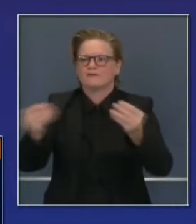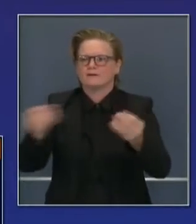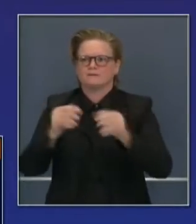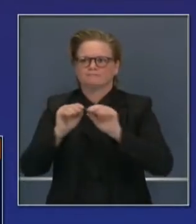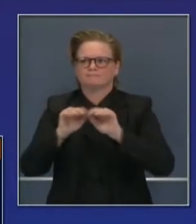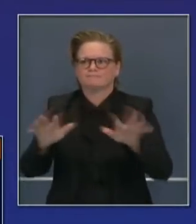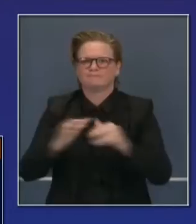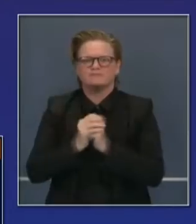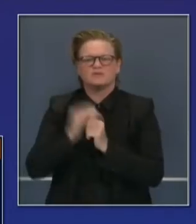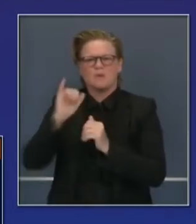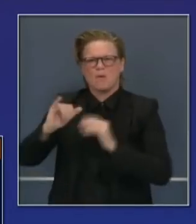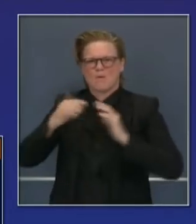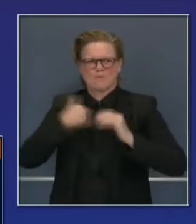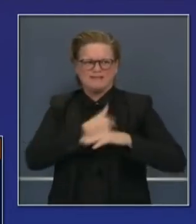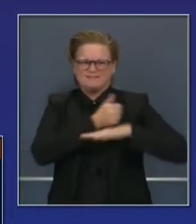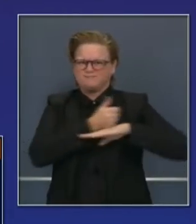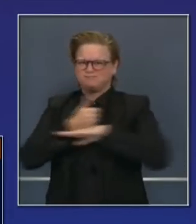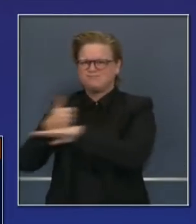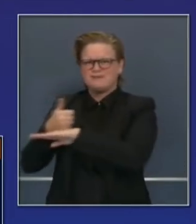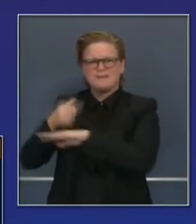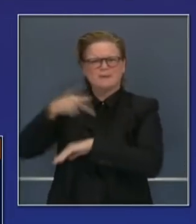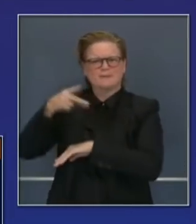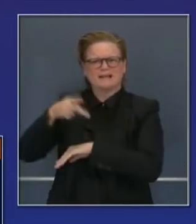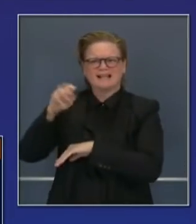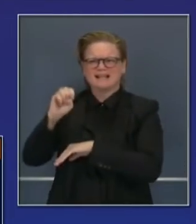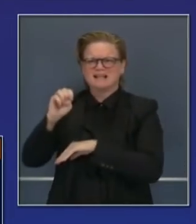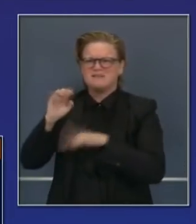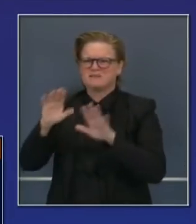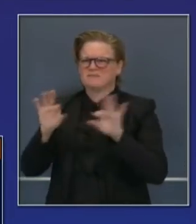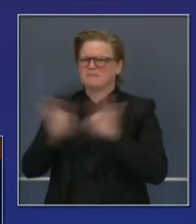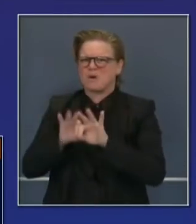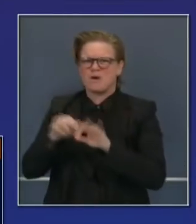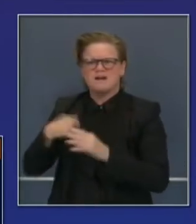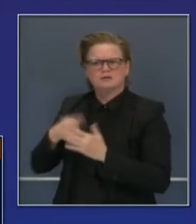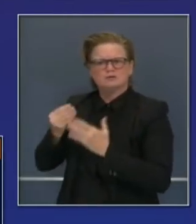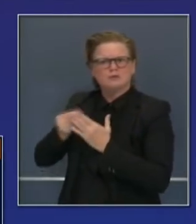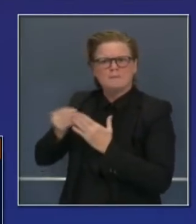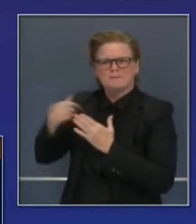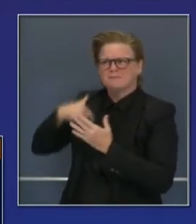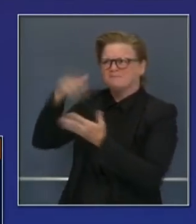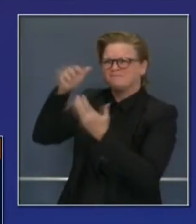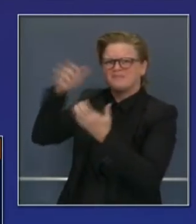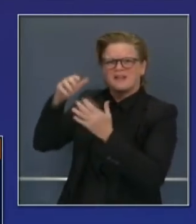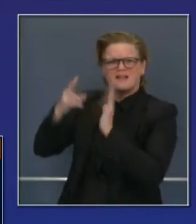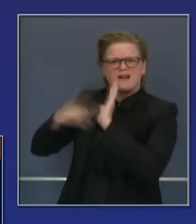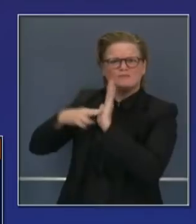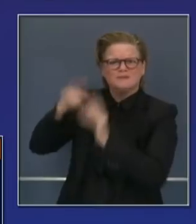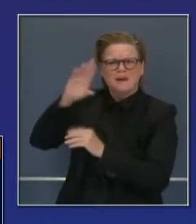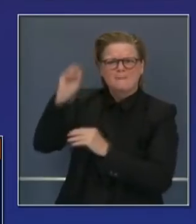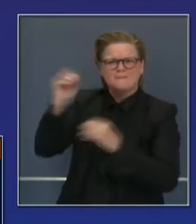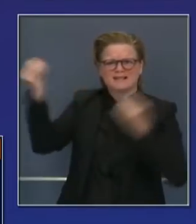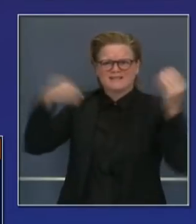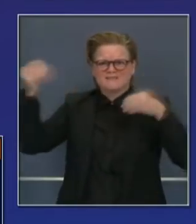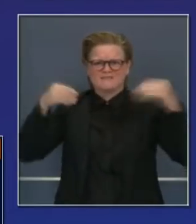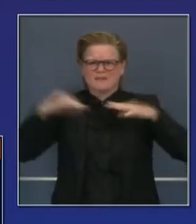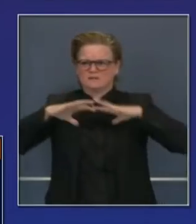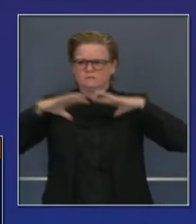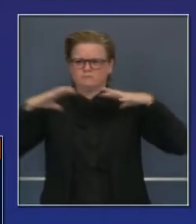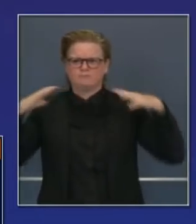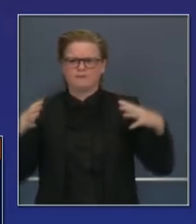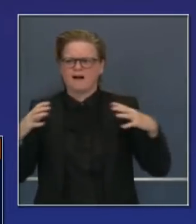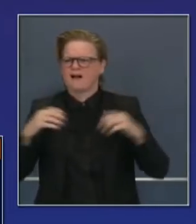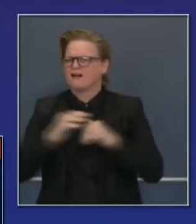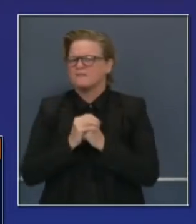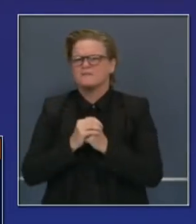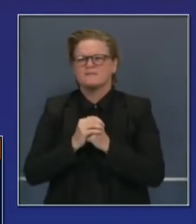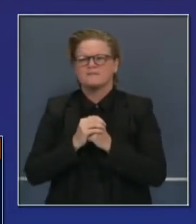that we possibly can procure. And that's PPE that runs the spectrum, not just N95 masks and surgical and procedure masks,